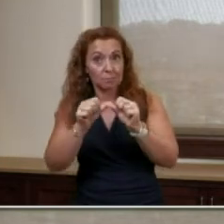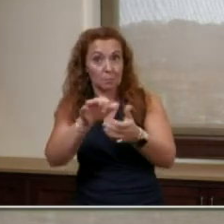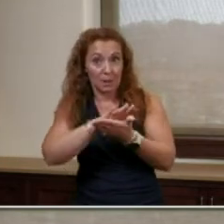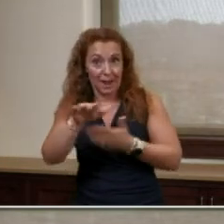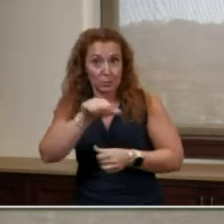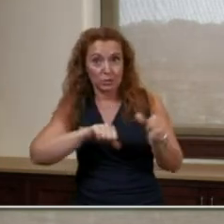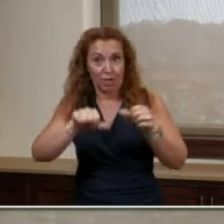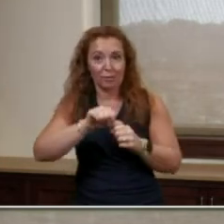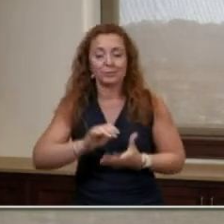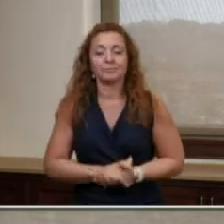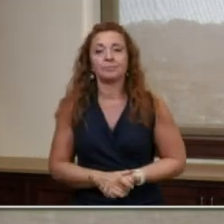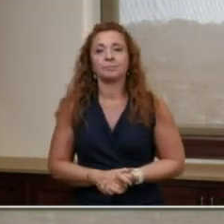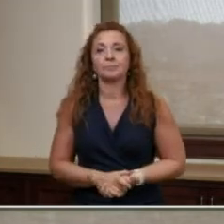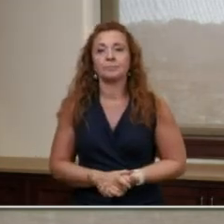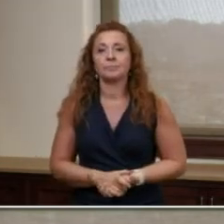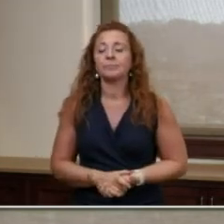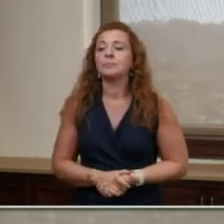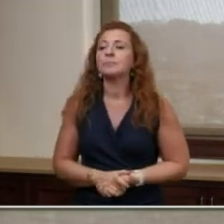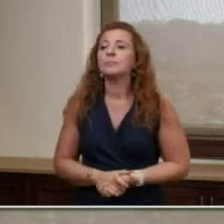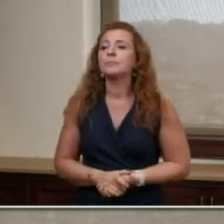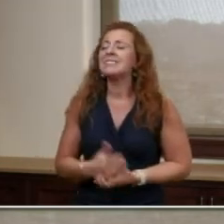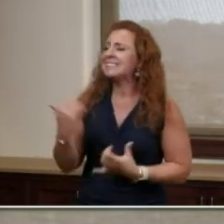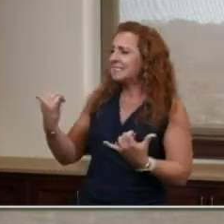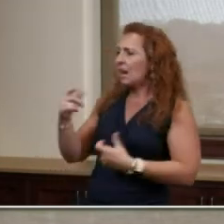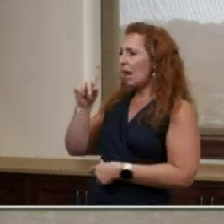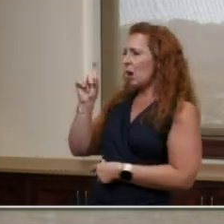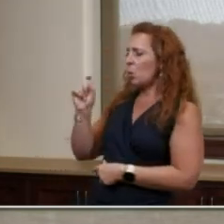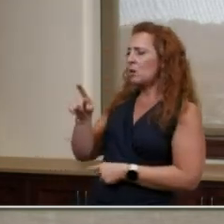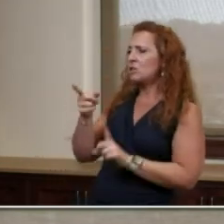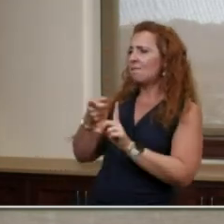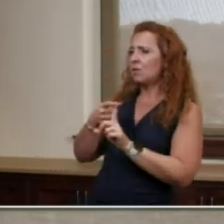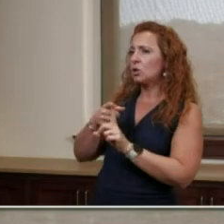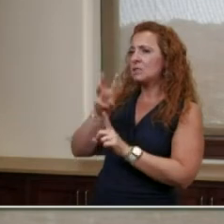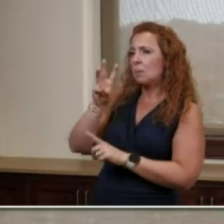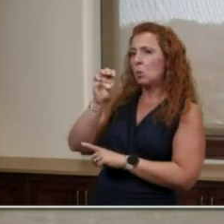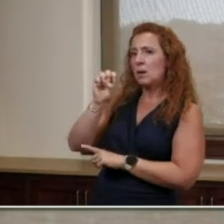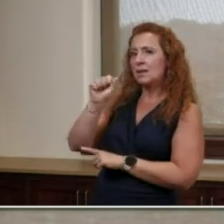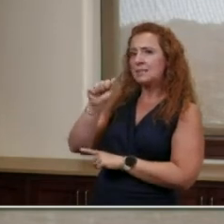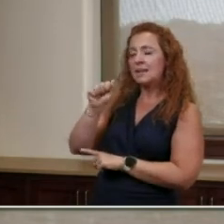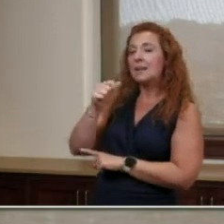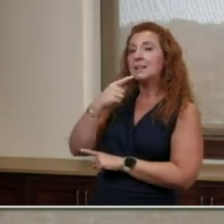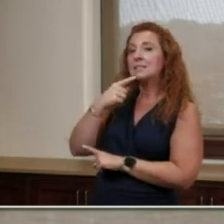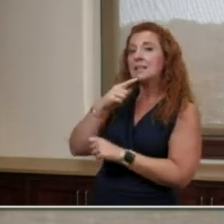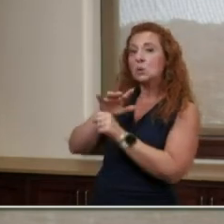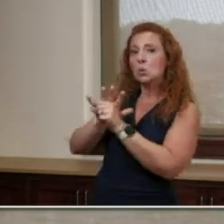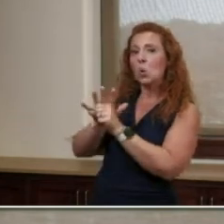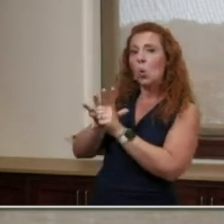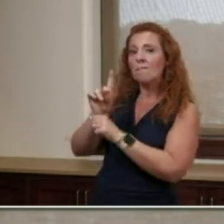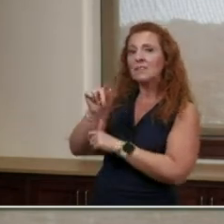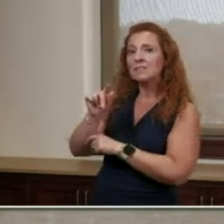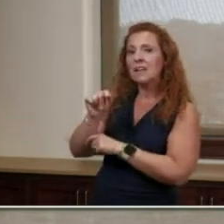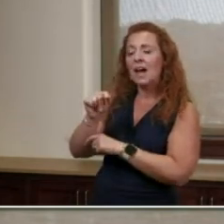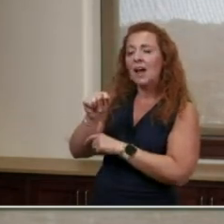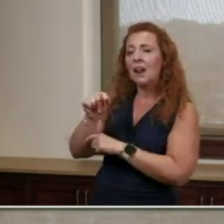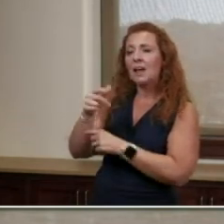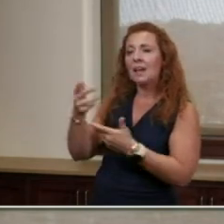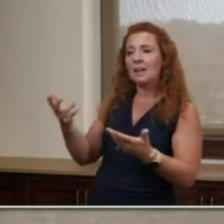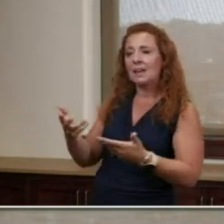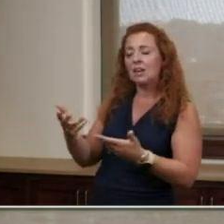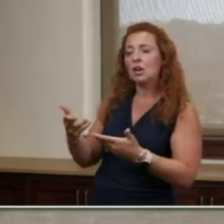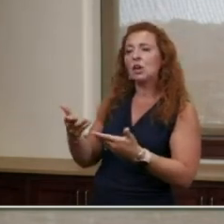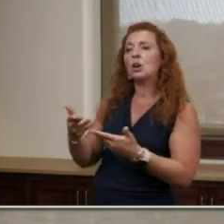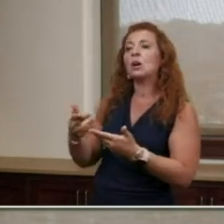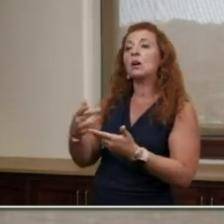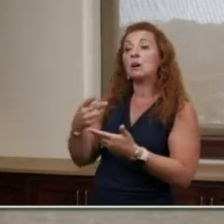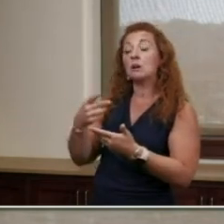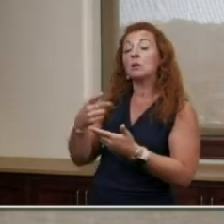Our first question today comes from WESA. COVID vaccination data for Allegheny County shows an uptick in people getting their